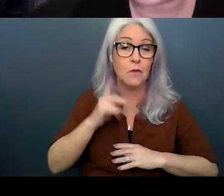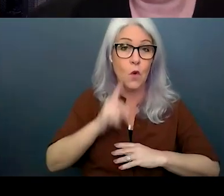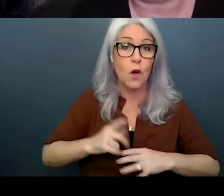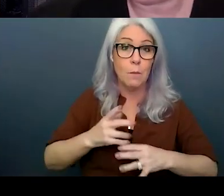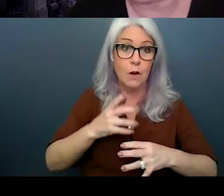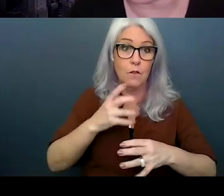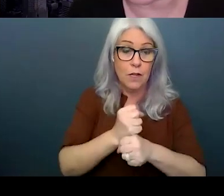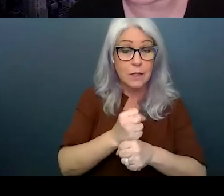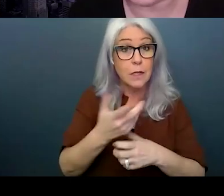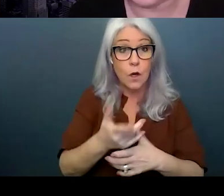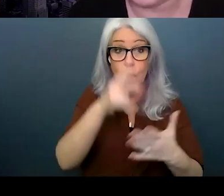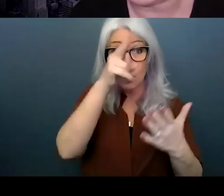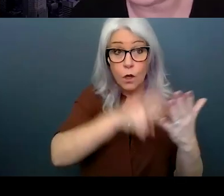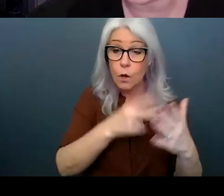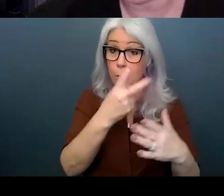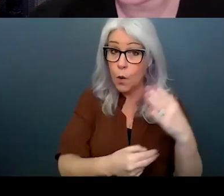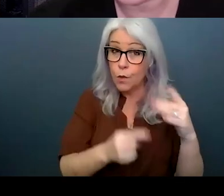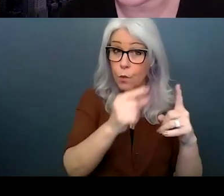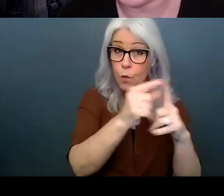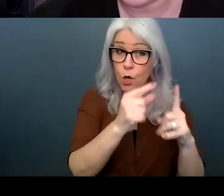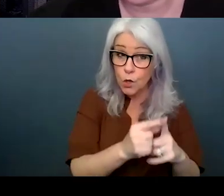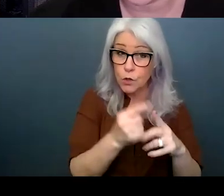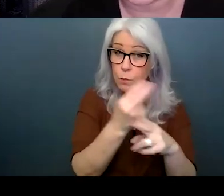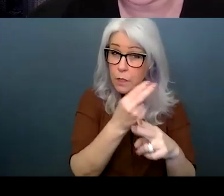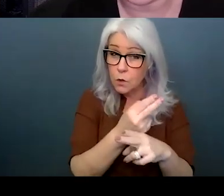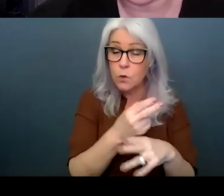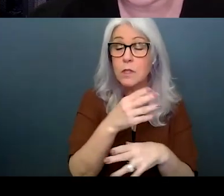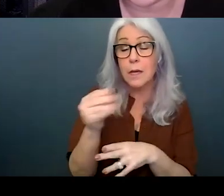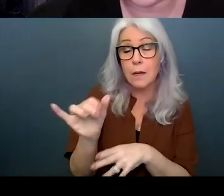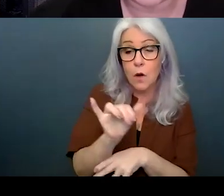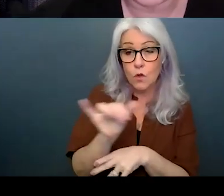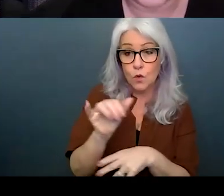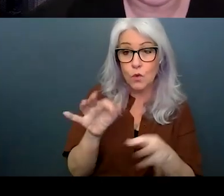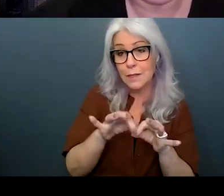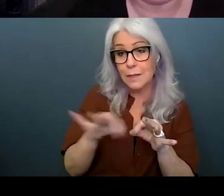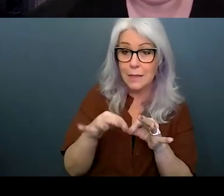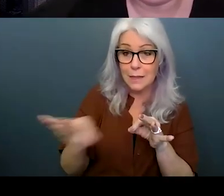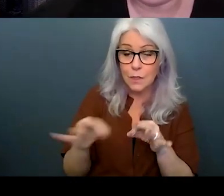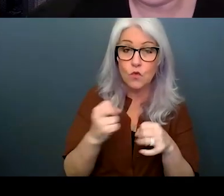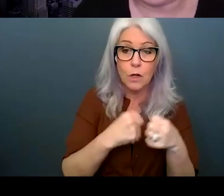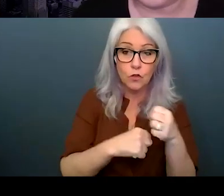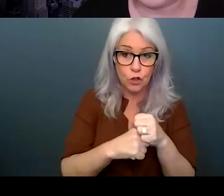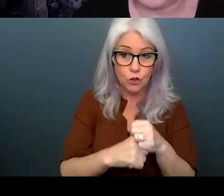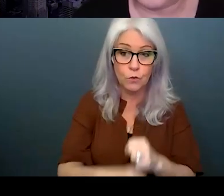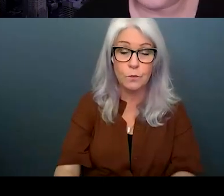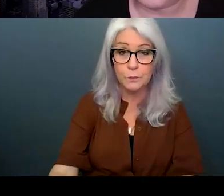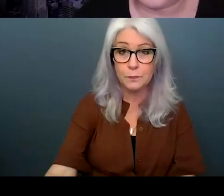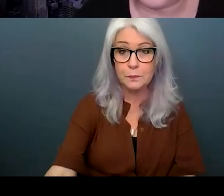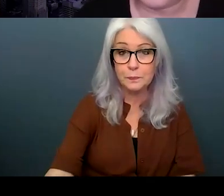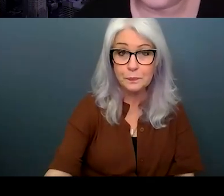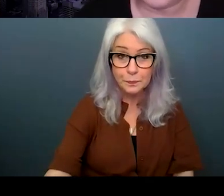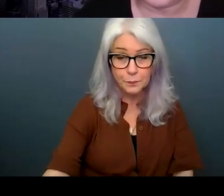to look at both the words being used and also the sentence structure itself.